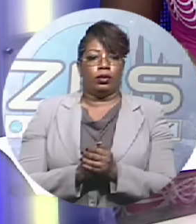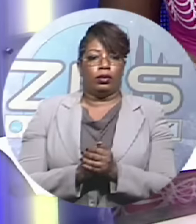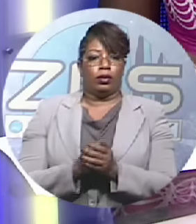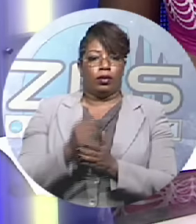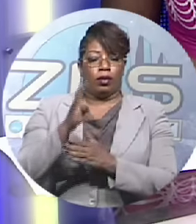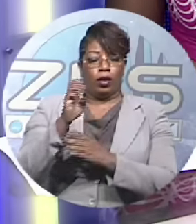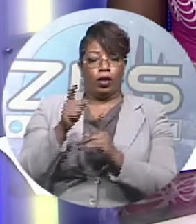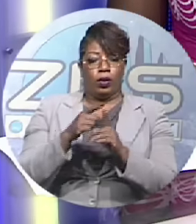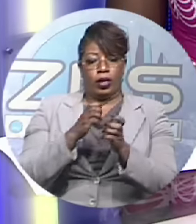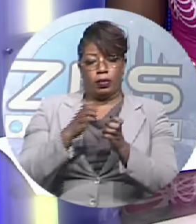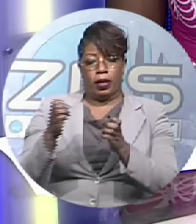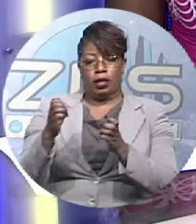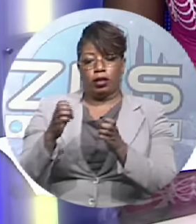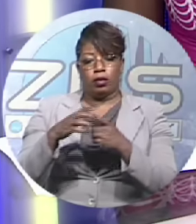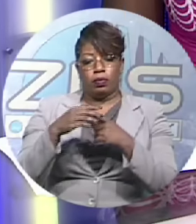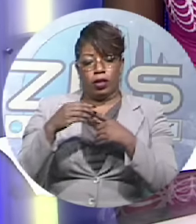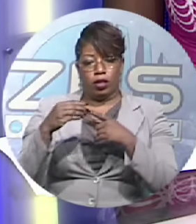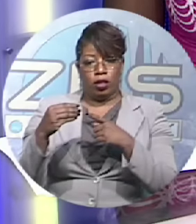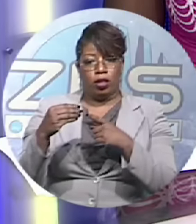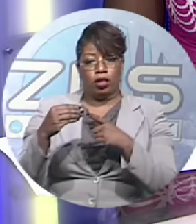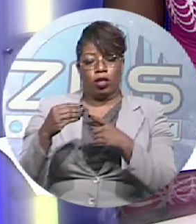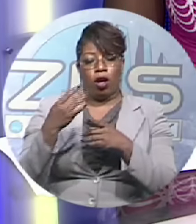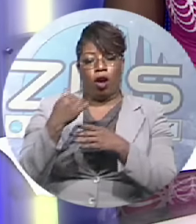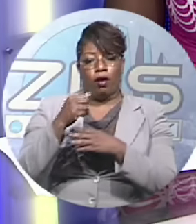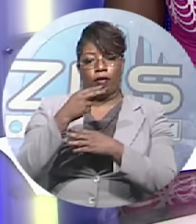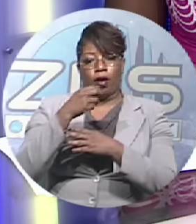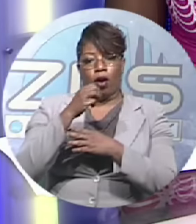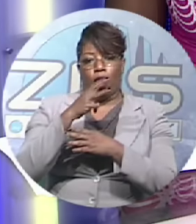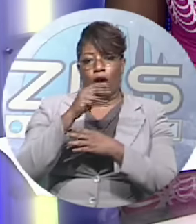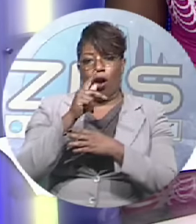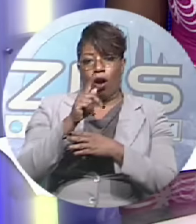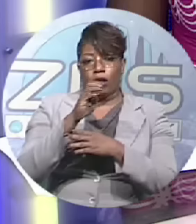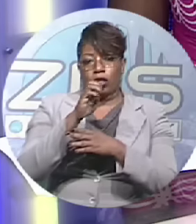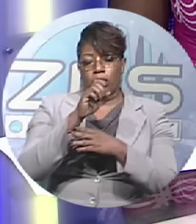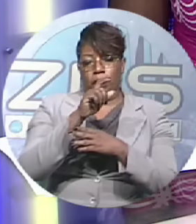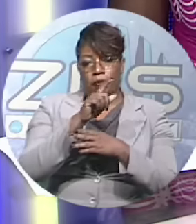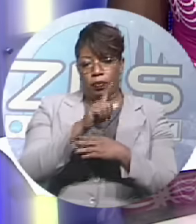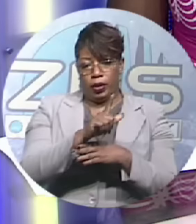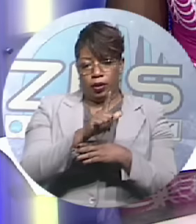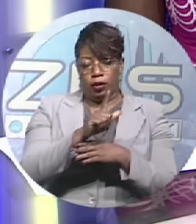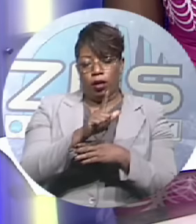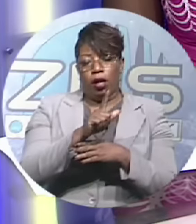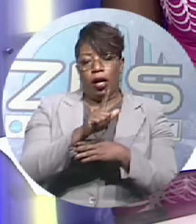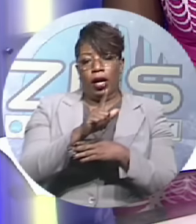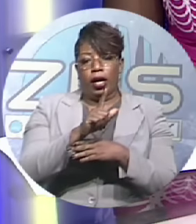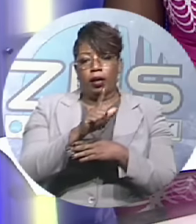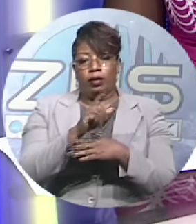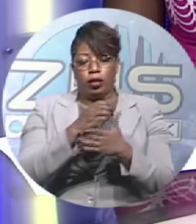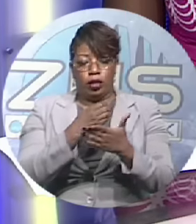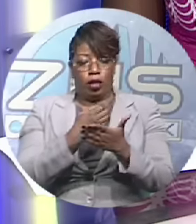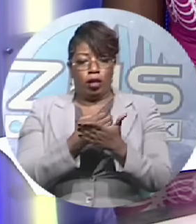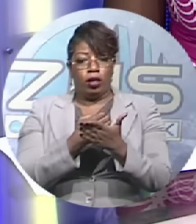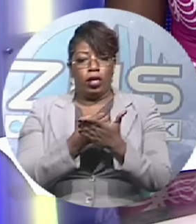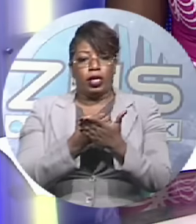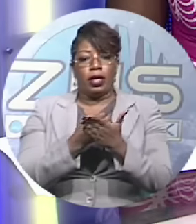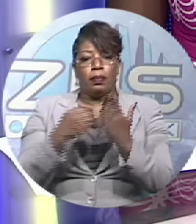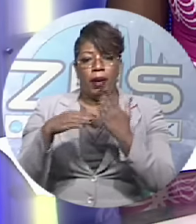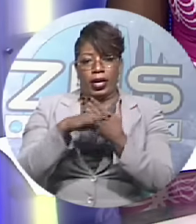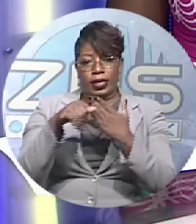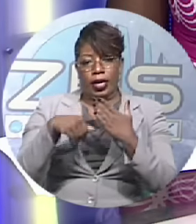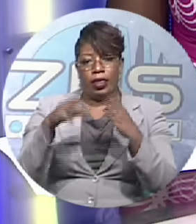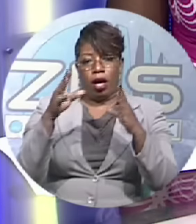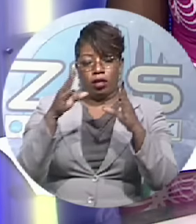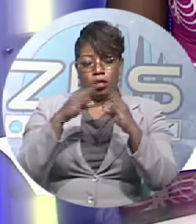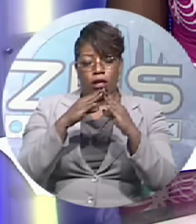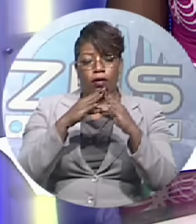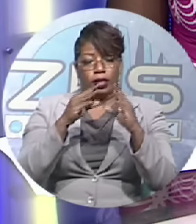A bill to extend particular concessions of the Hawksbill Creek Agreement in Grand Bahama was passed in the House of Assembly last evening. The Christie administration